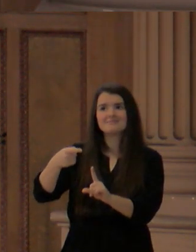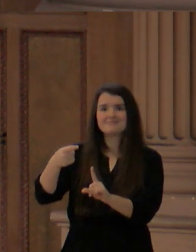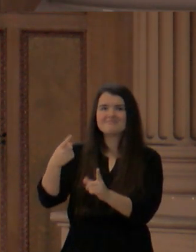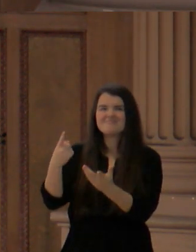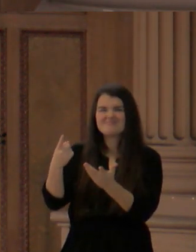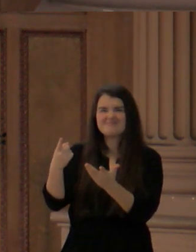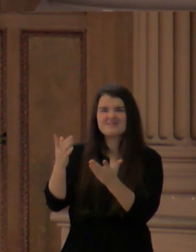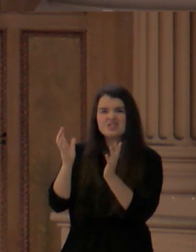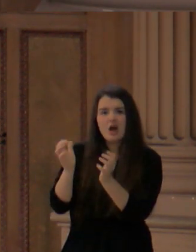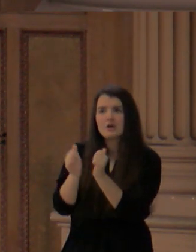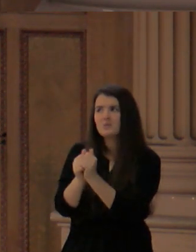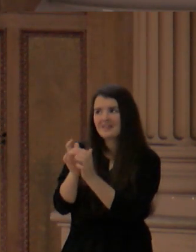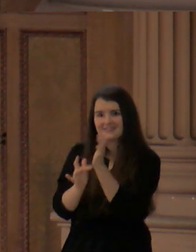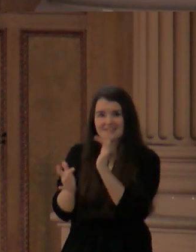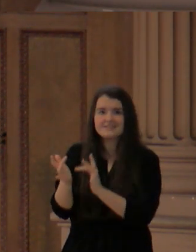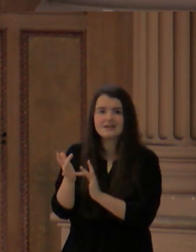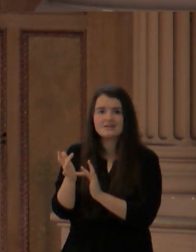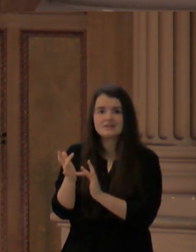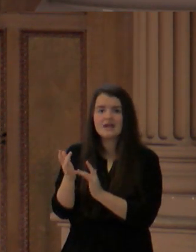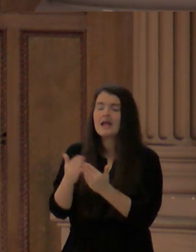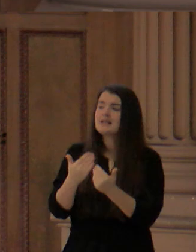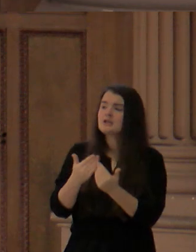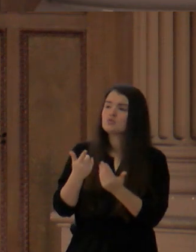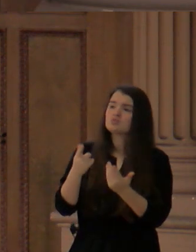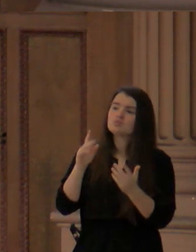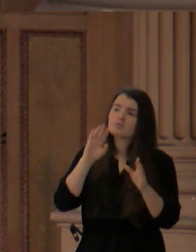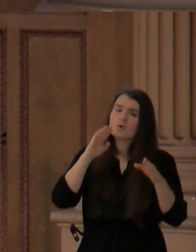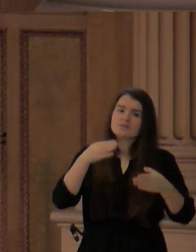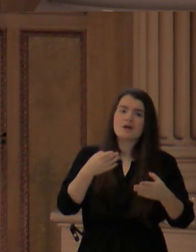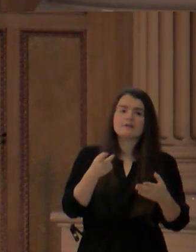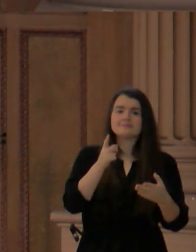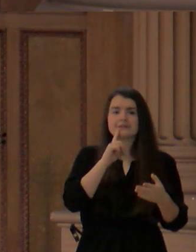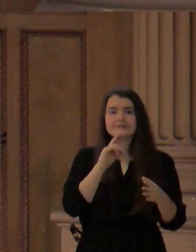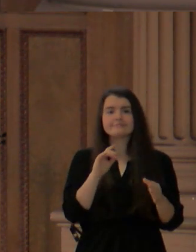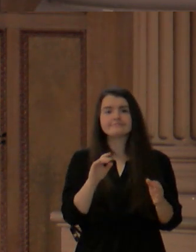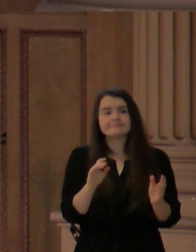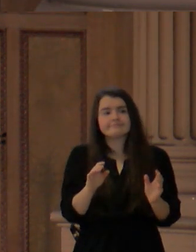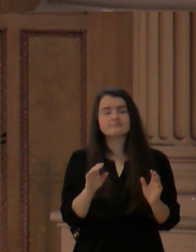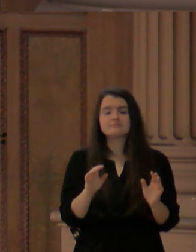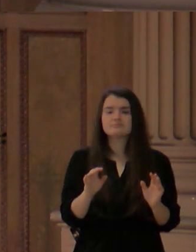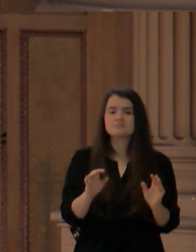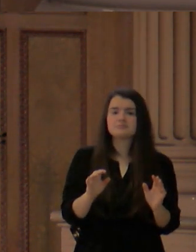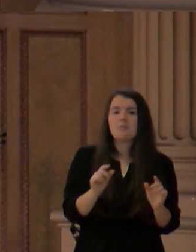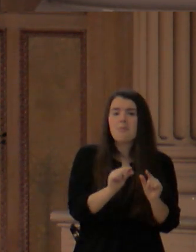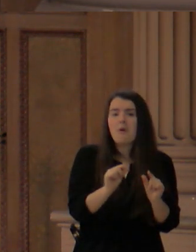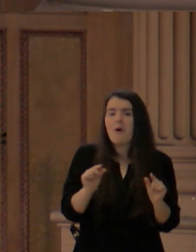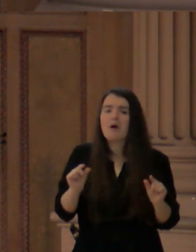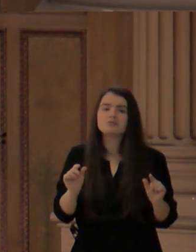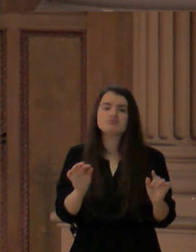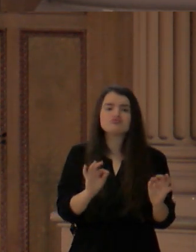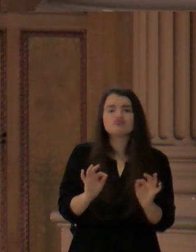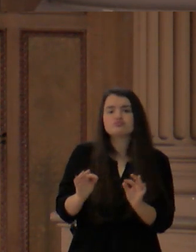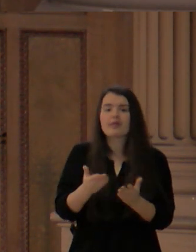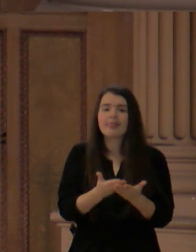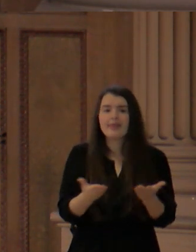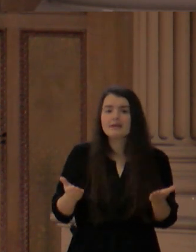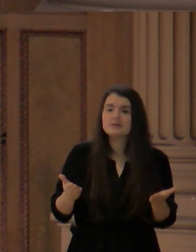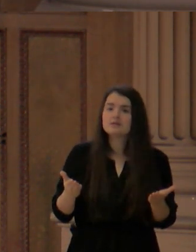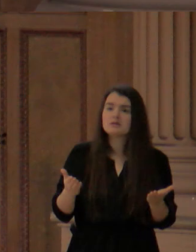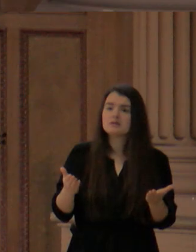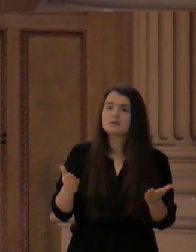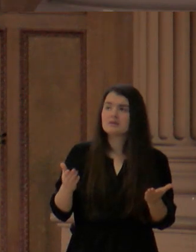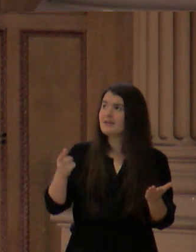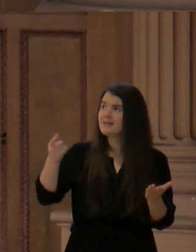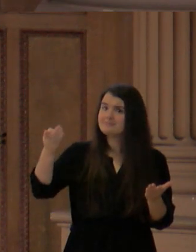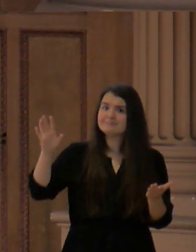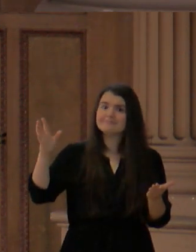easy to talk just about trivial things and God God's given us a lot of good trivial things as gifts and we should be thankful for them and